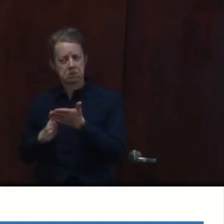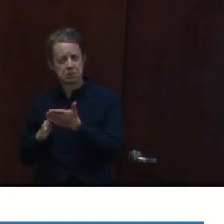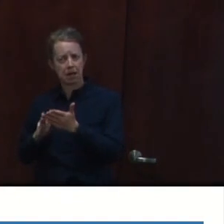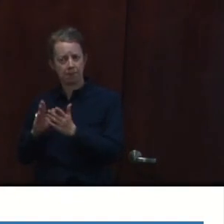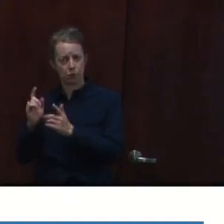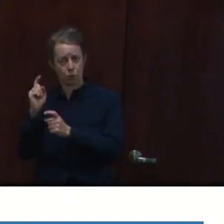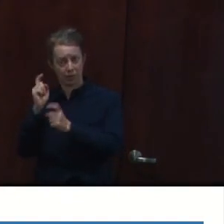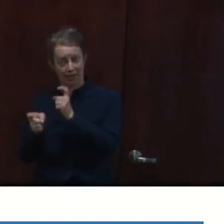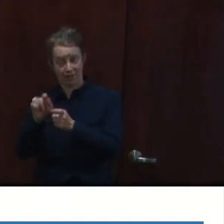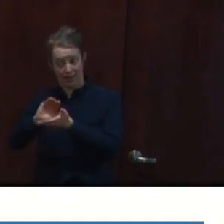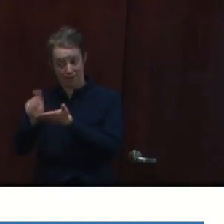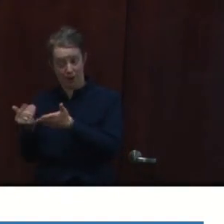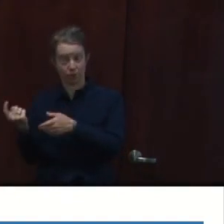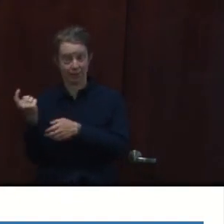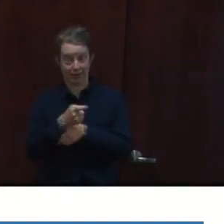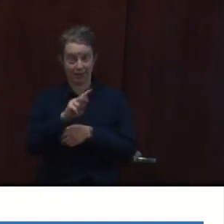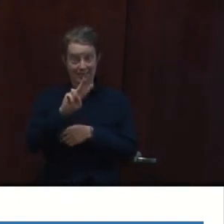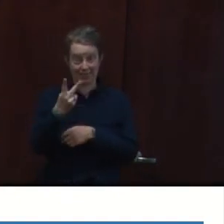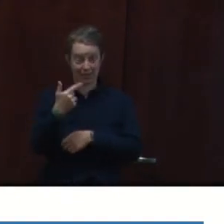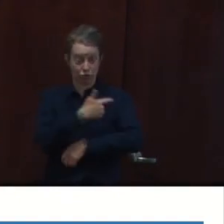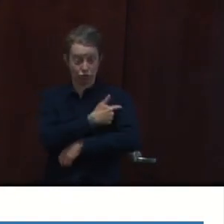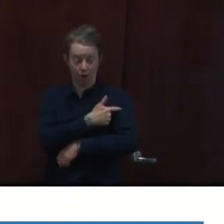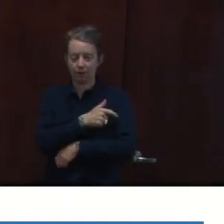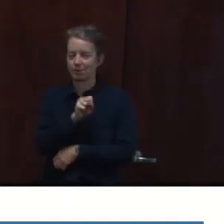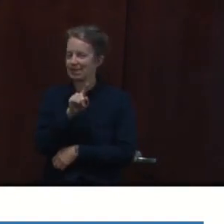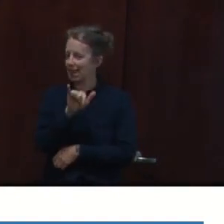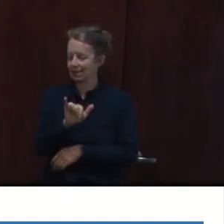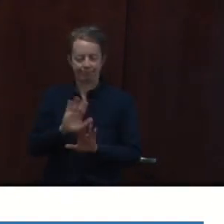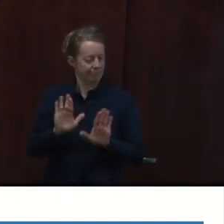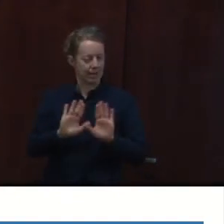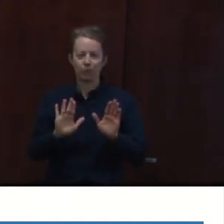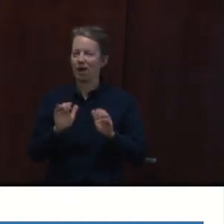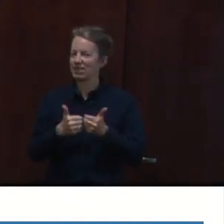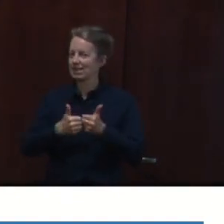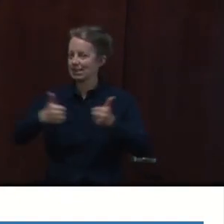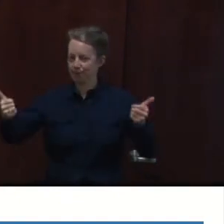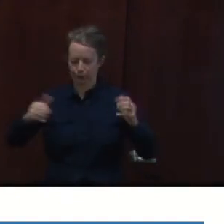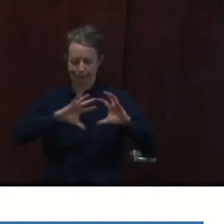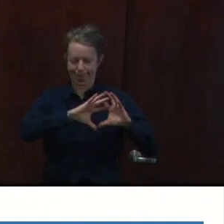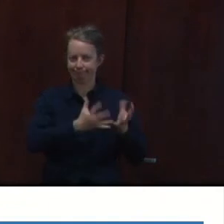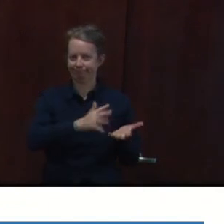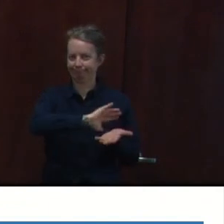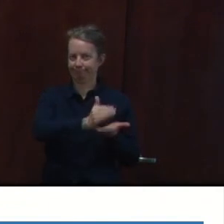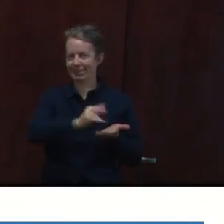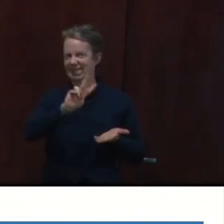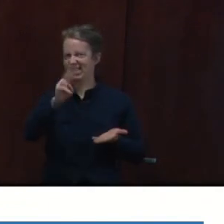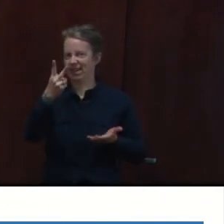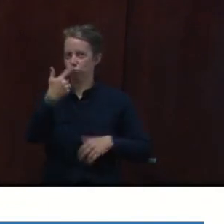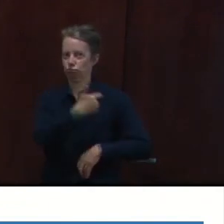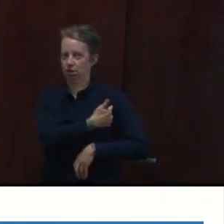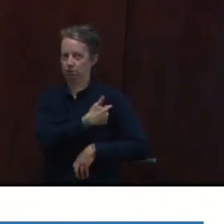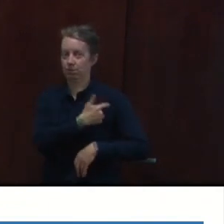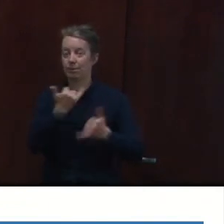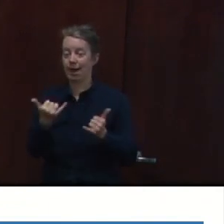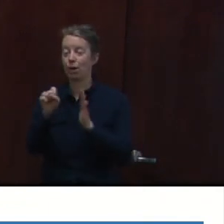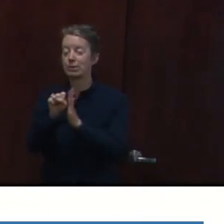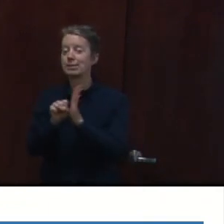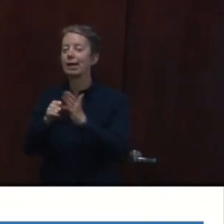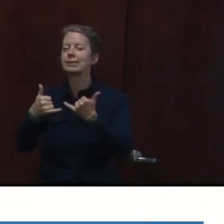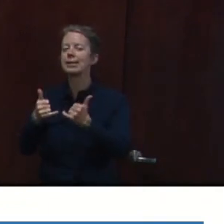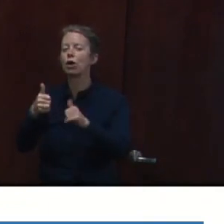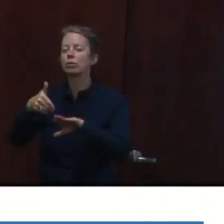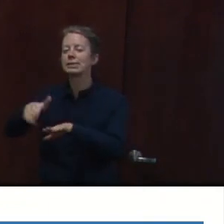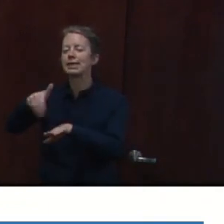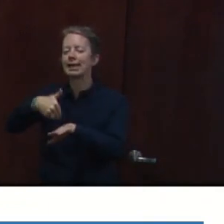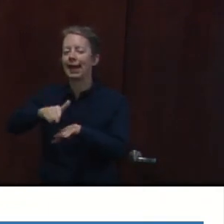second vaccinations? No, we have a separate allocation of second doses. Right now, the state is still sending designated